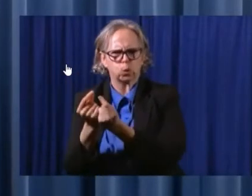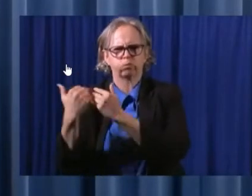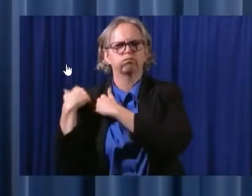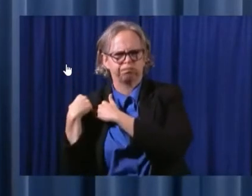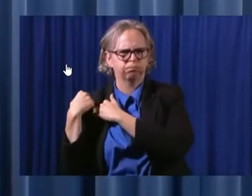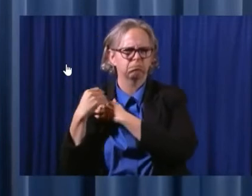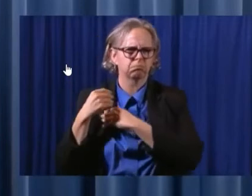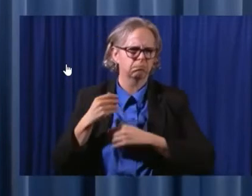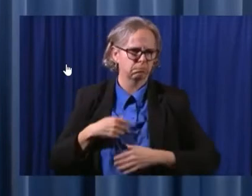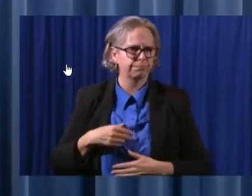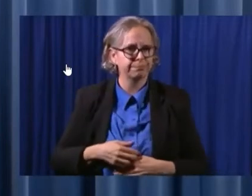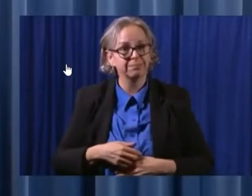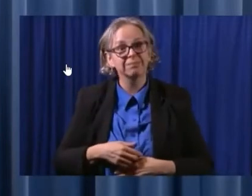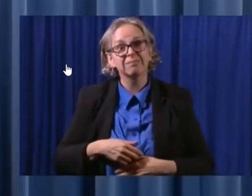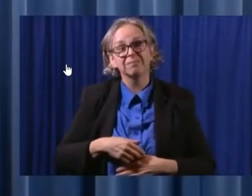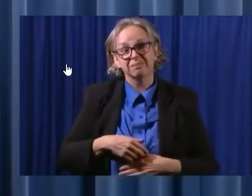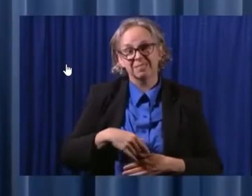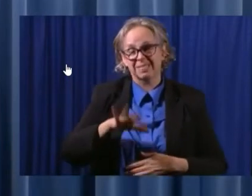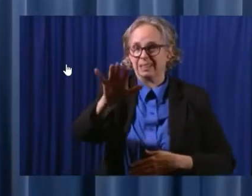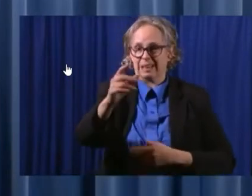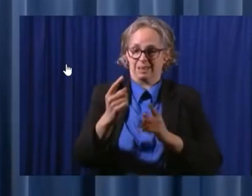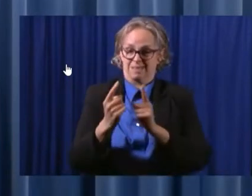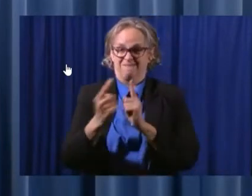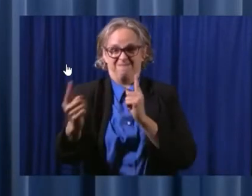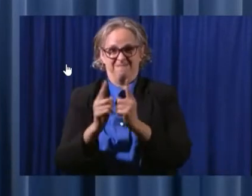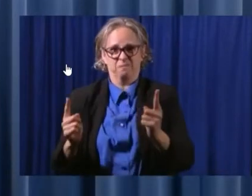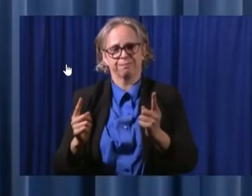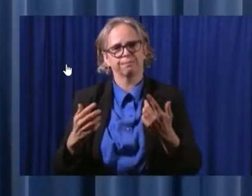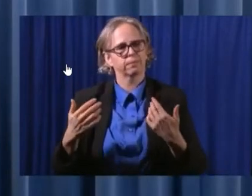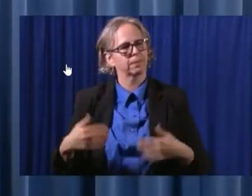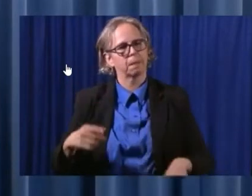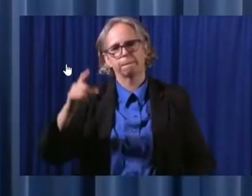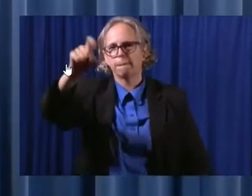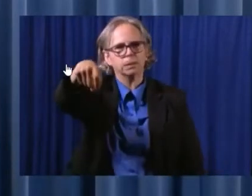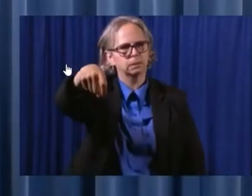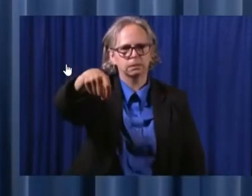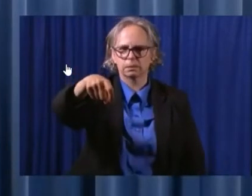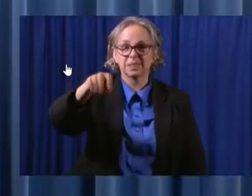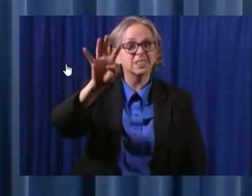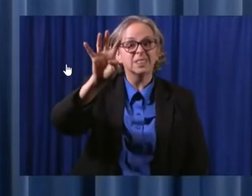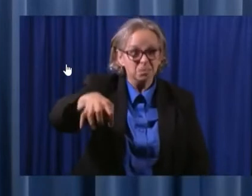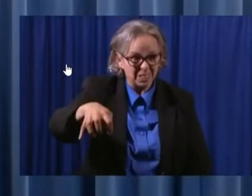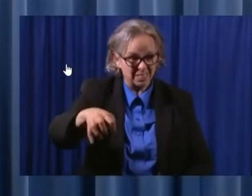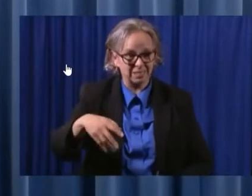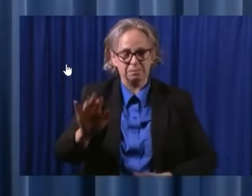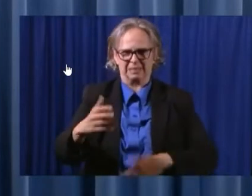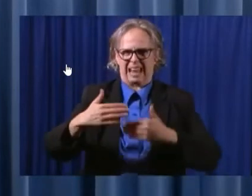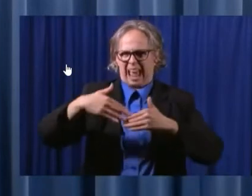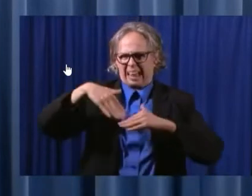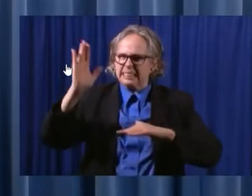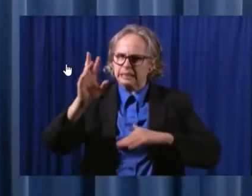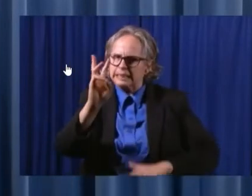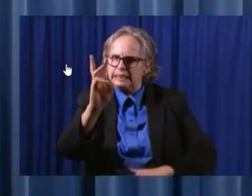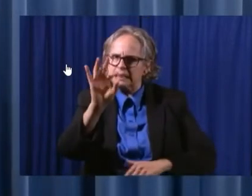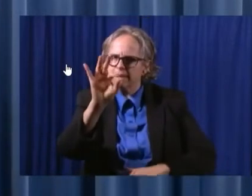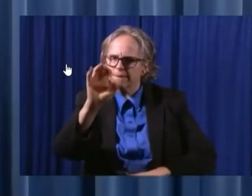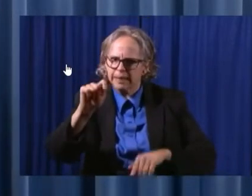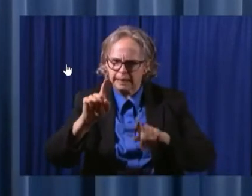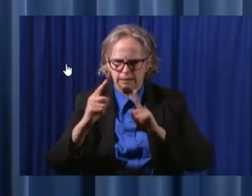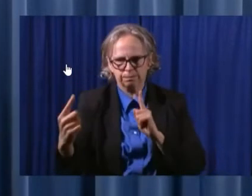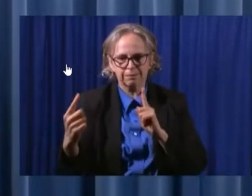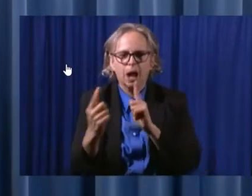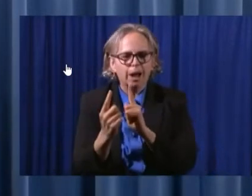social distancing of at least 6 feet can reduce the spread of infectious diseases. The spread is further reduced when other preventing